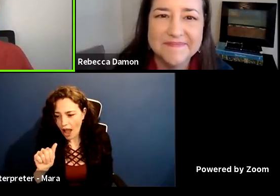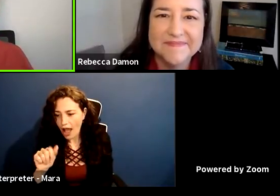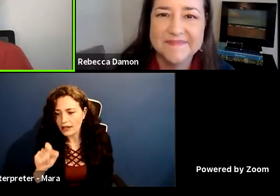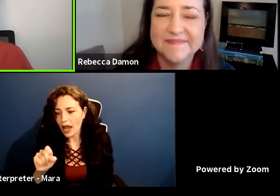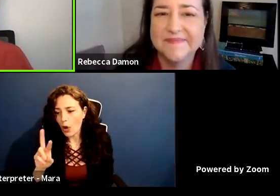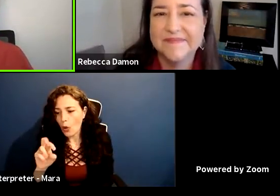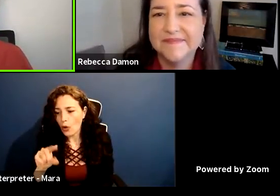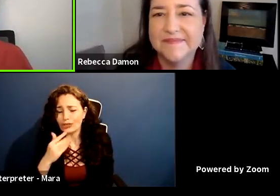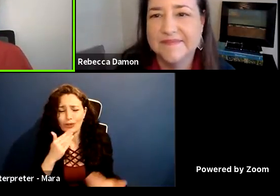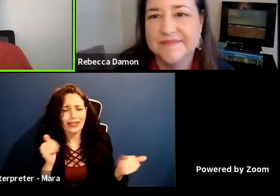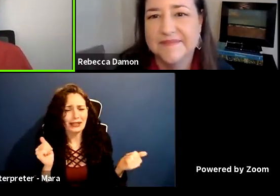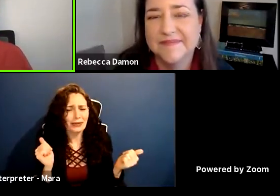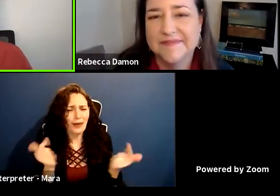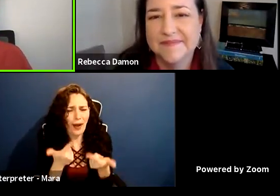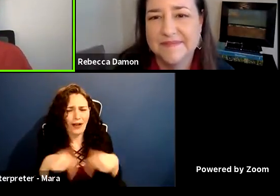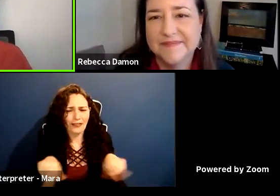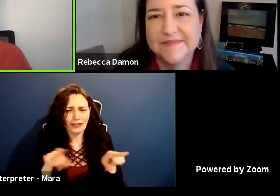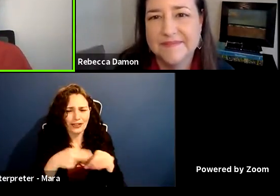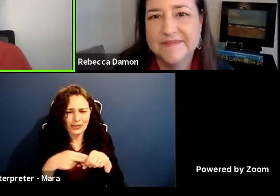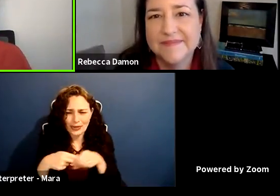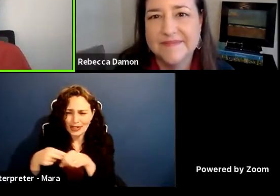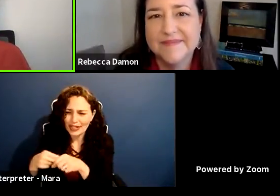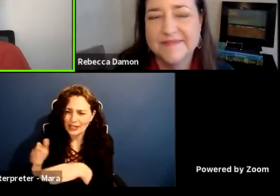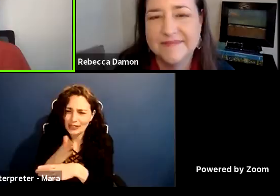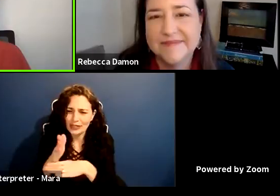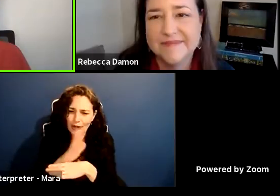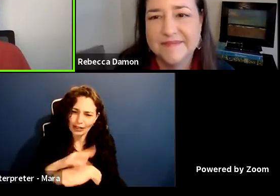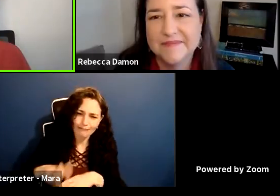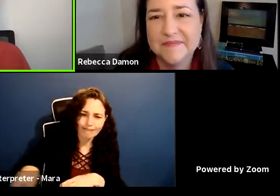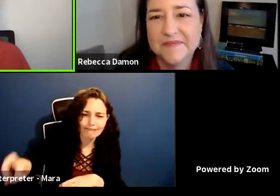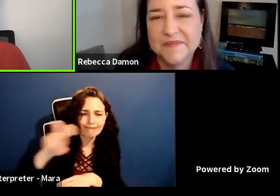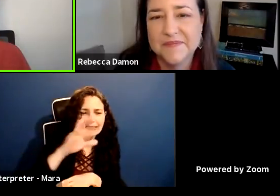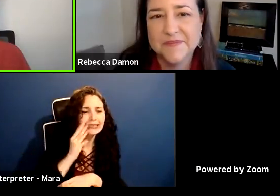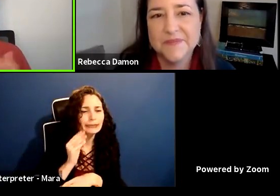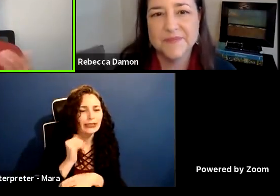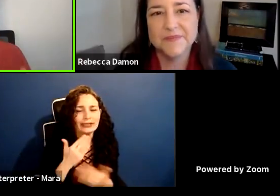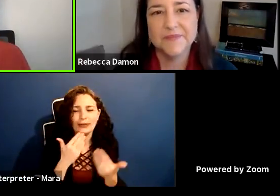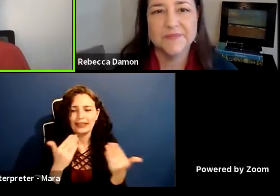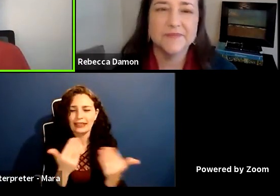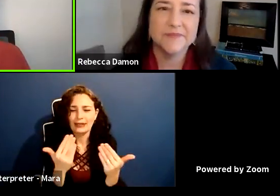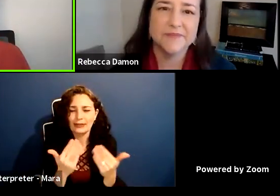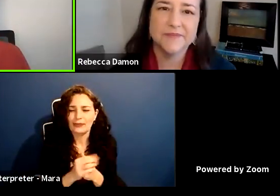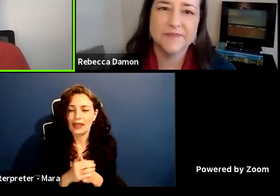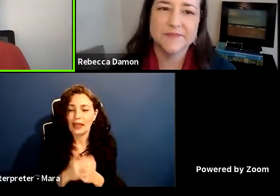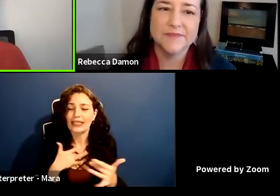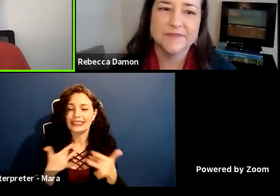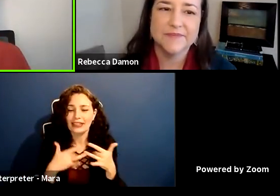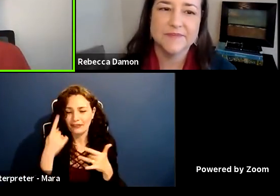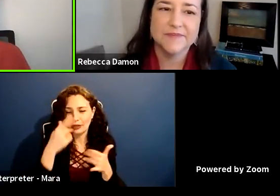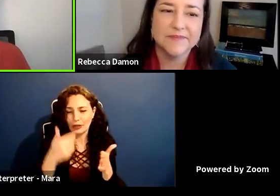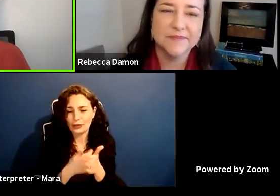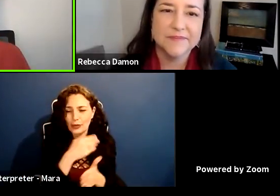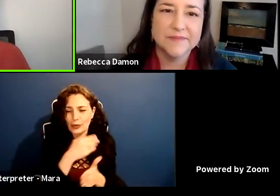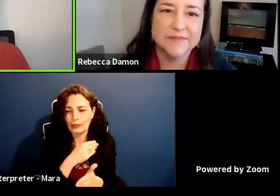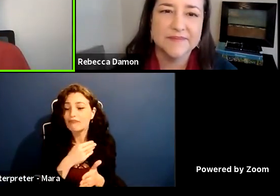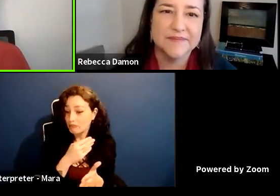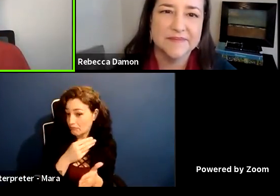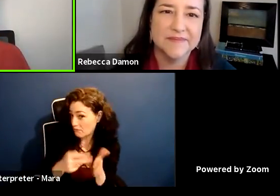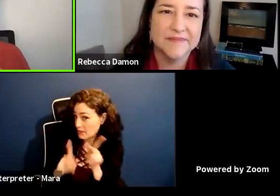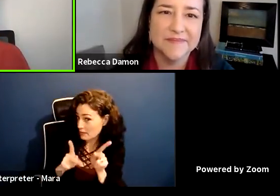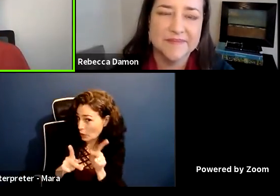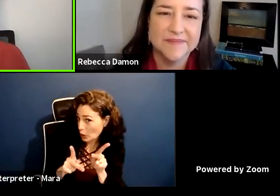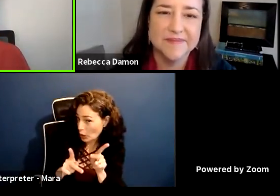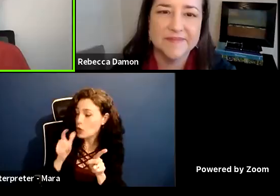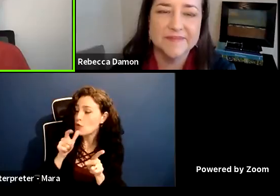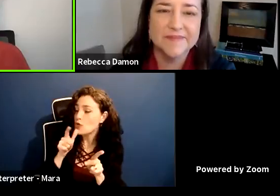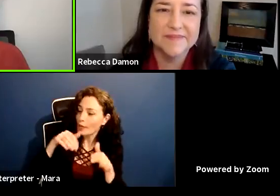say thank you to all of you for being here, sharing your journey. And I'm excited for all the new people who are going to be coming into the industry a